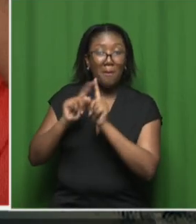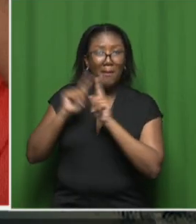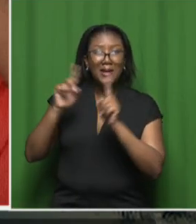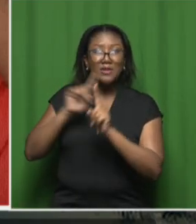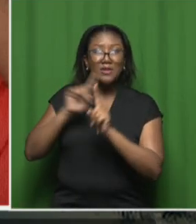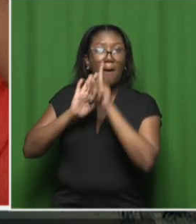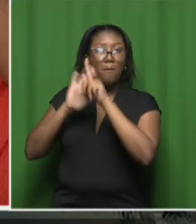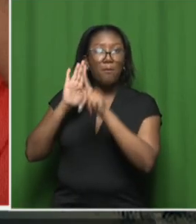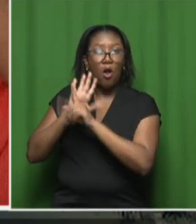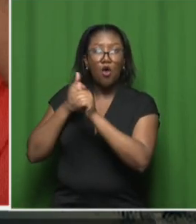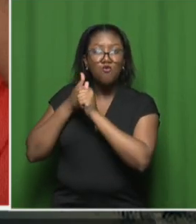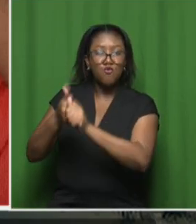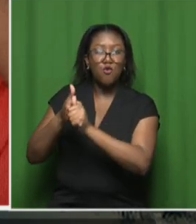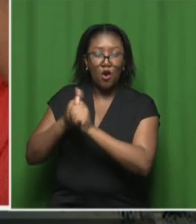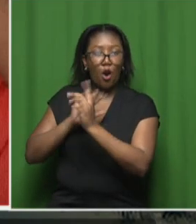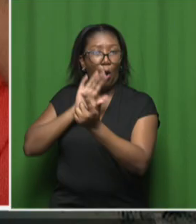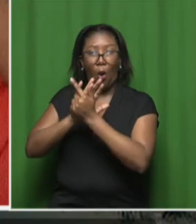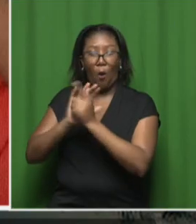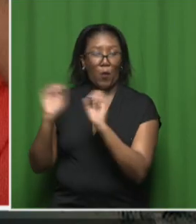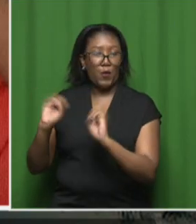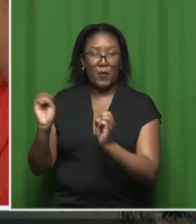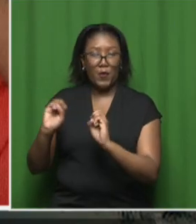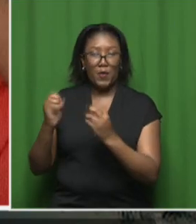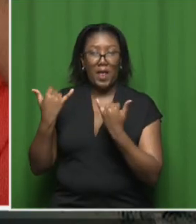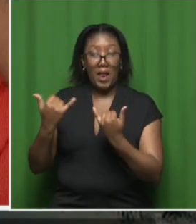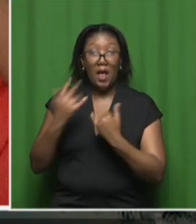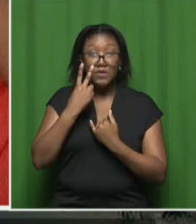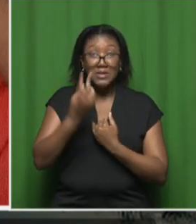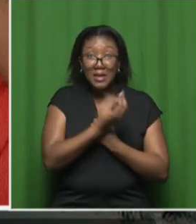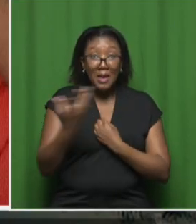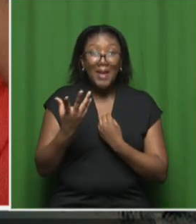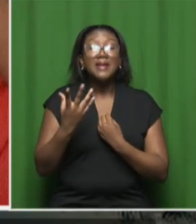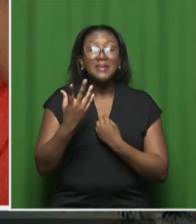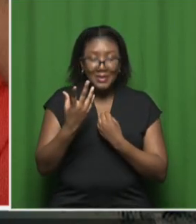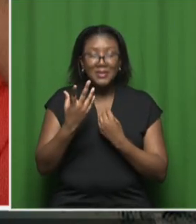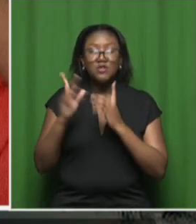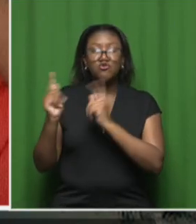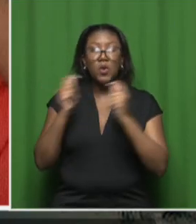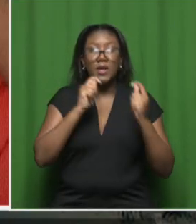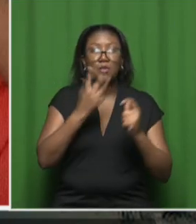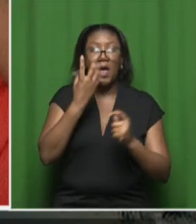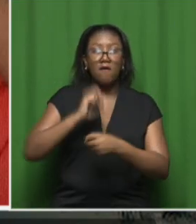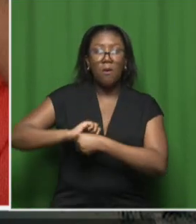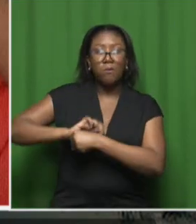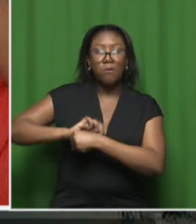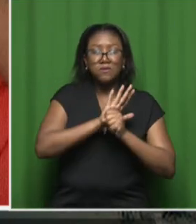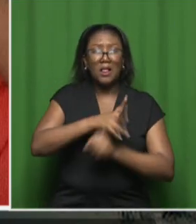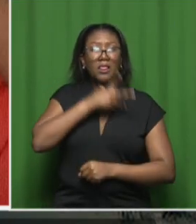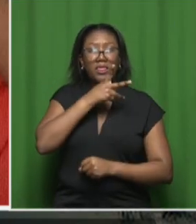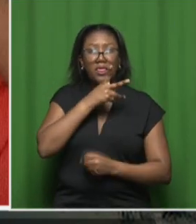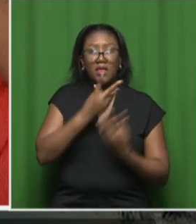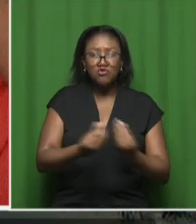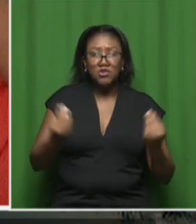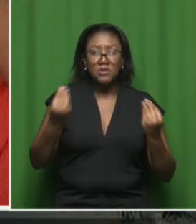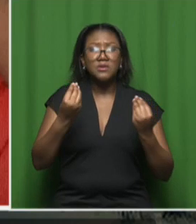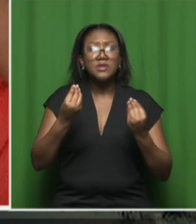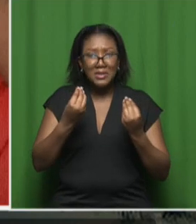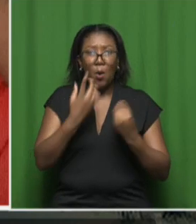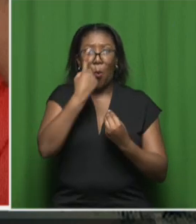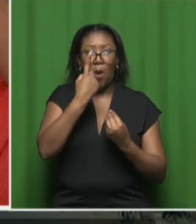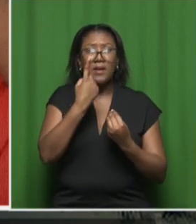and we don't even know what is overloading as a scholar. Because we as scholars, we were given this thing